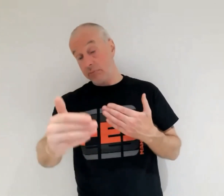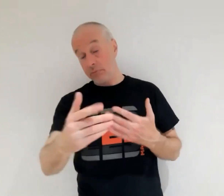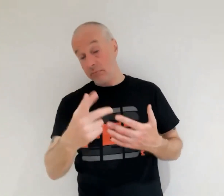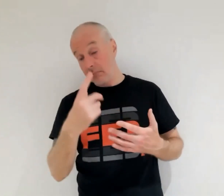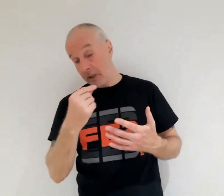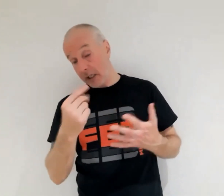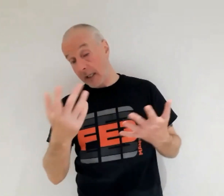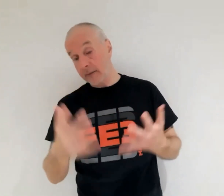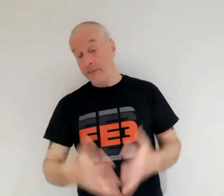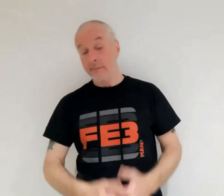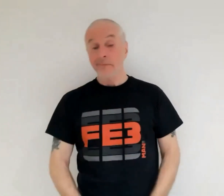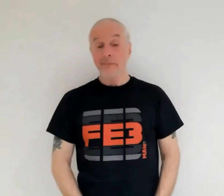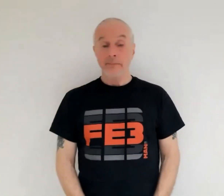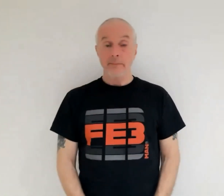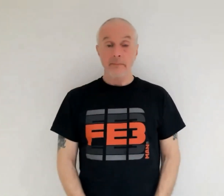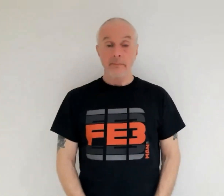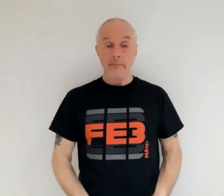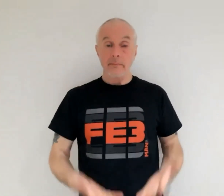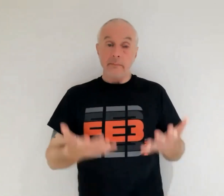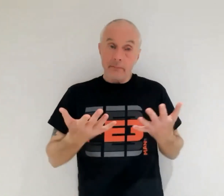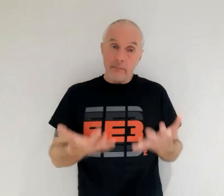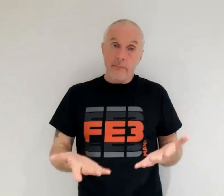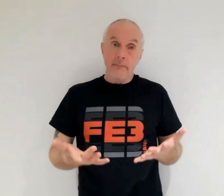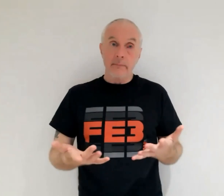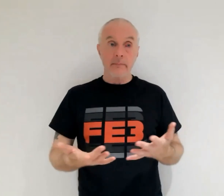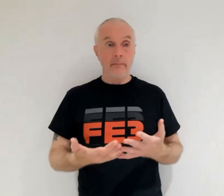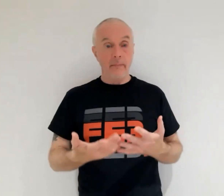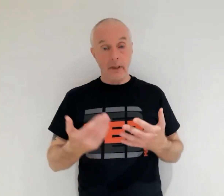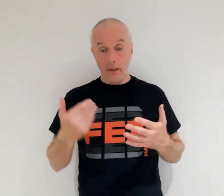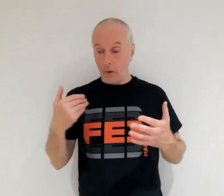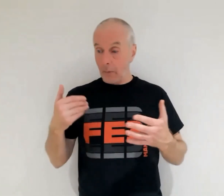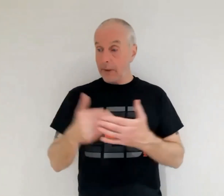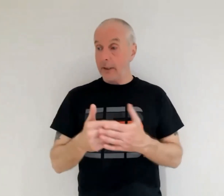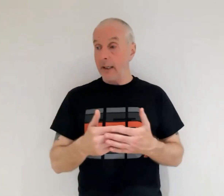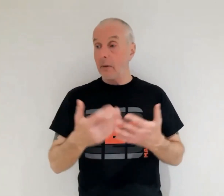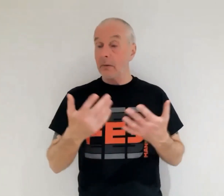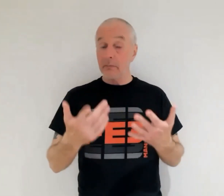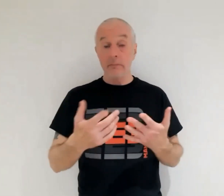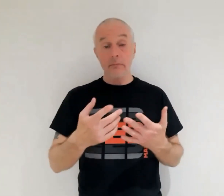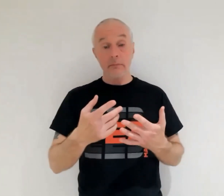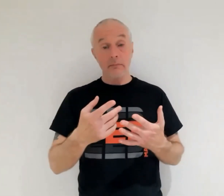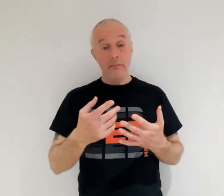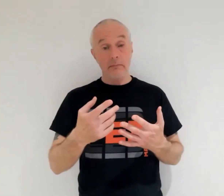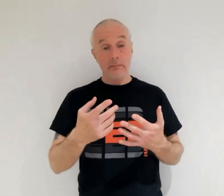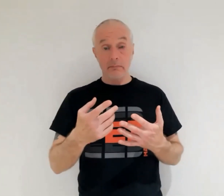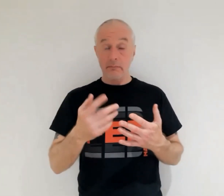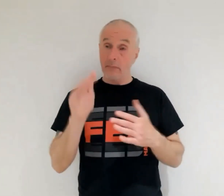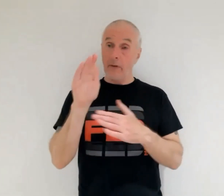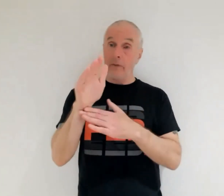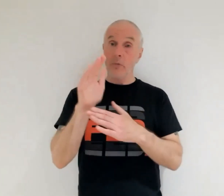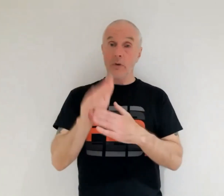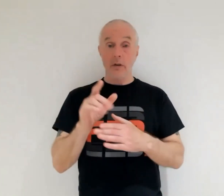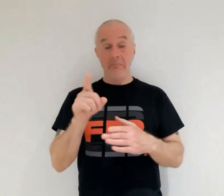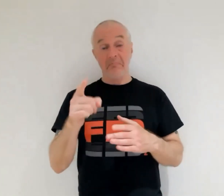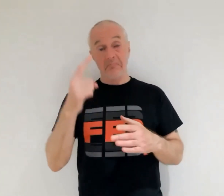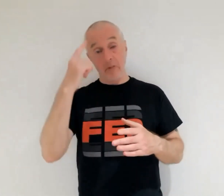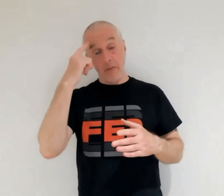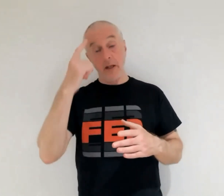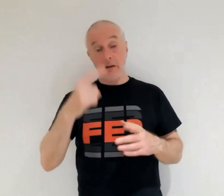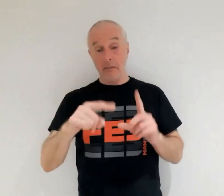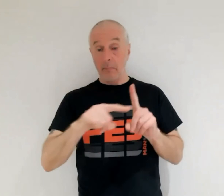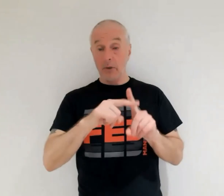So far, coming out of the development would imply that it's the latter, but the evidence is the